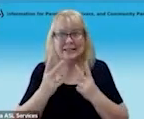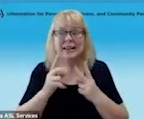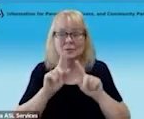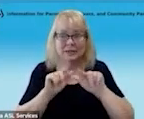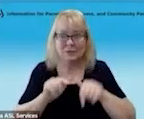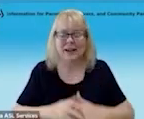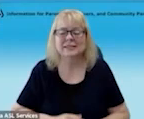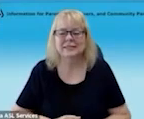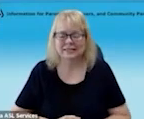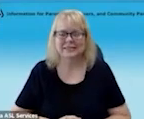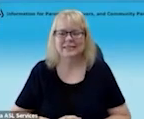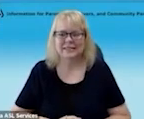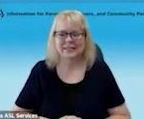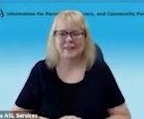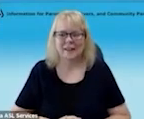We're winding down.